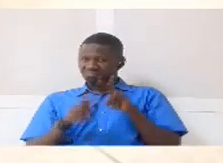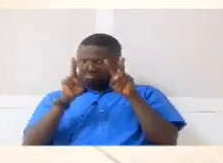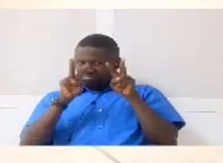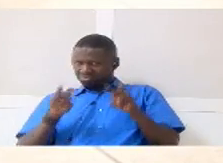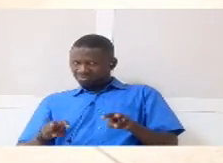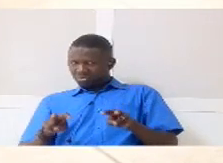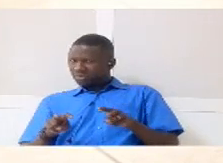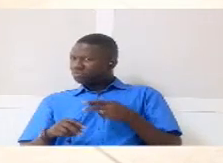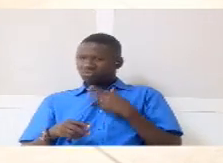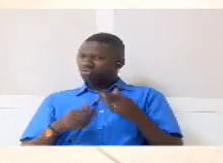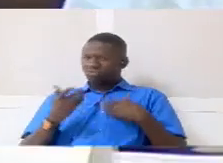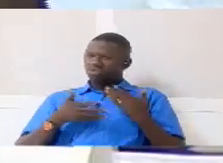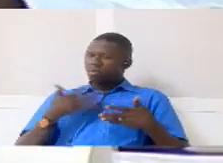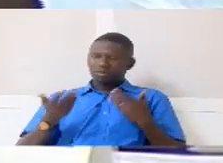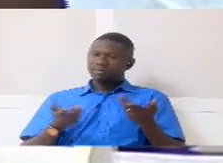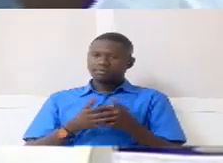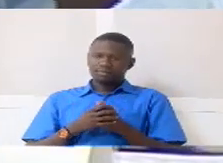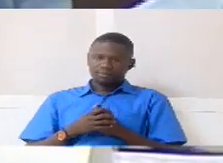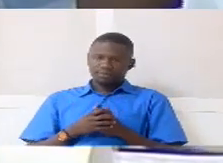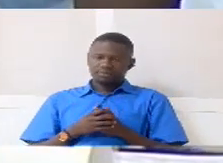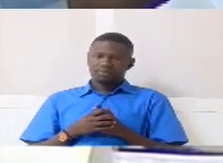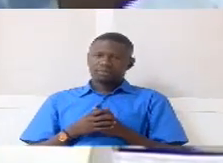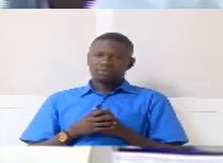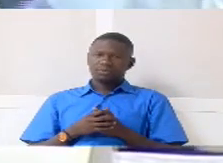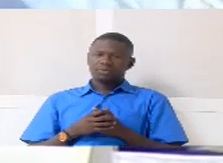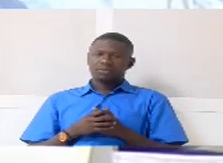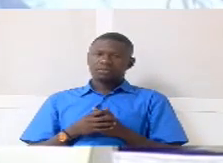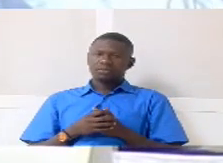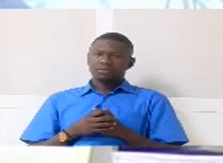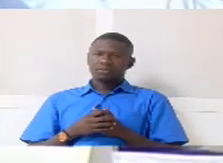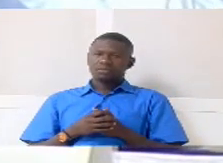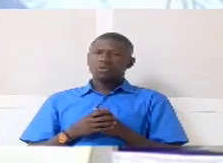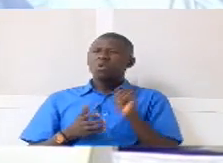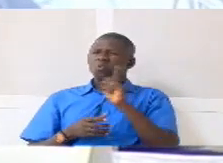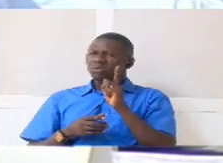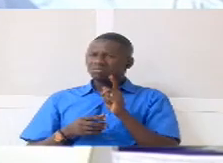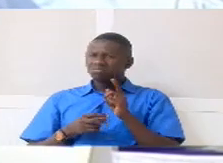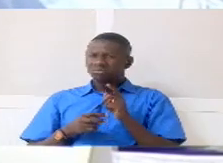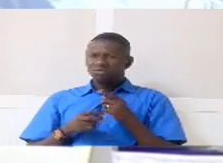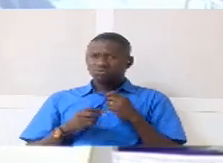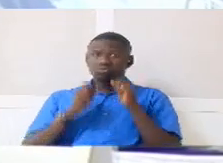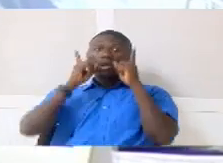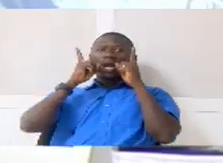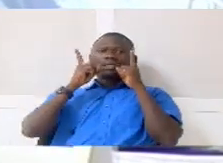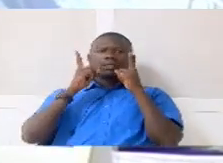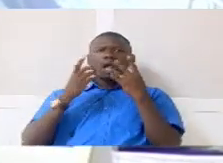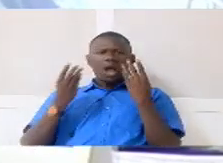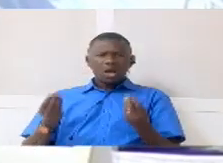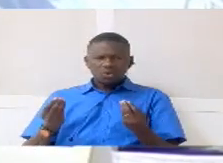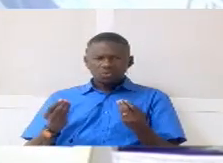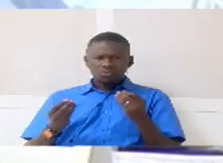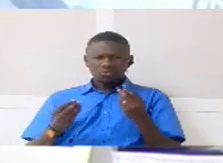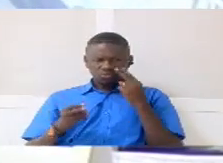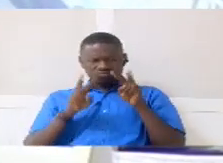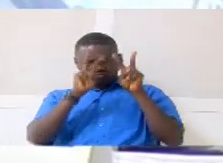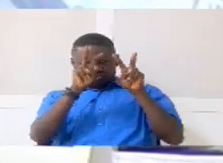was so striking about how he was taken out? Mune keta kawa kuoti biri ya samba ka murundi nang